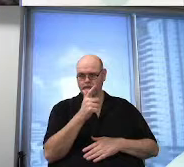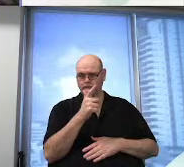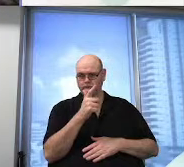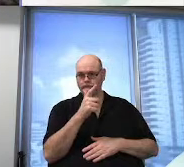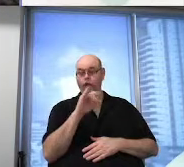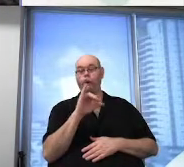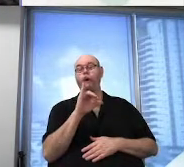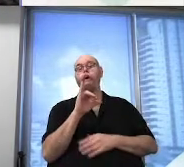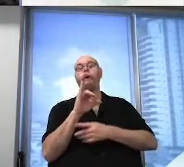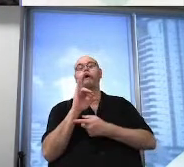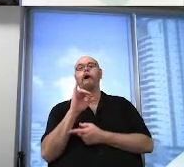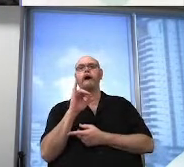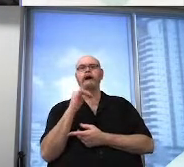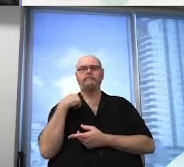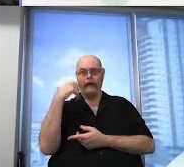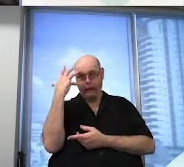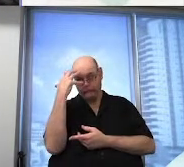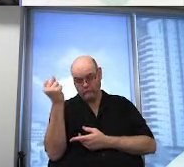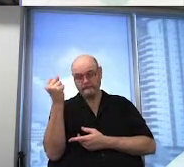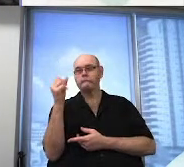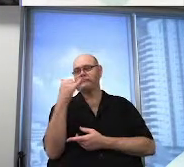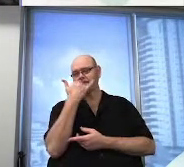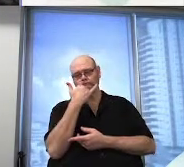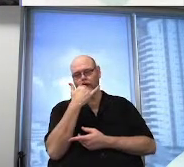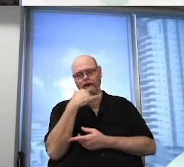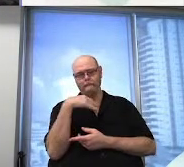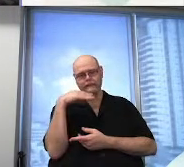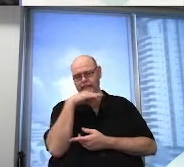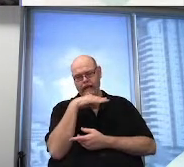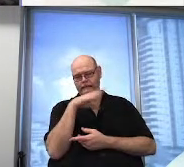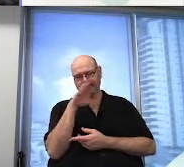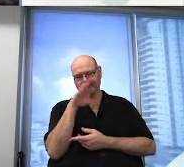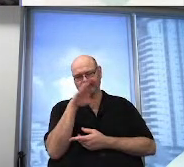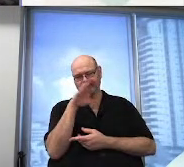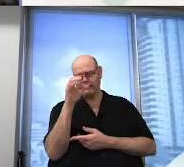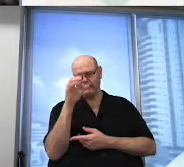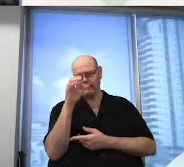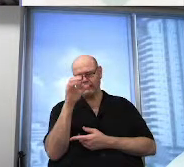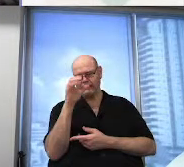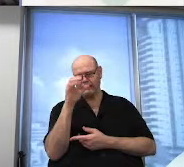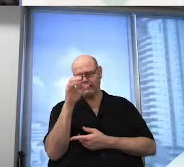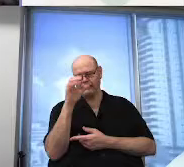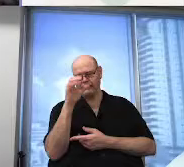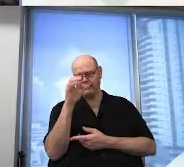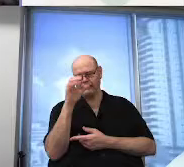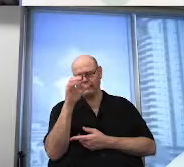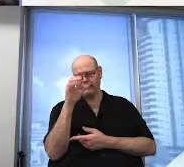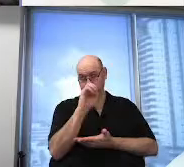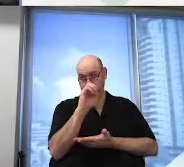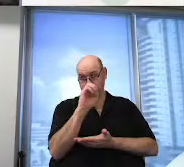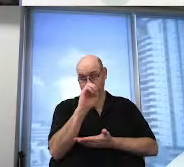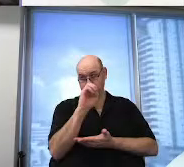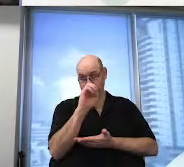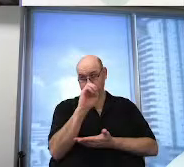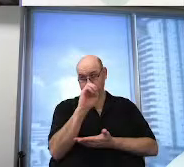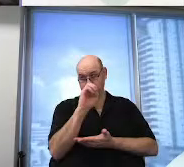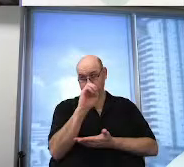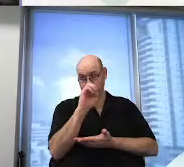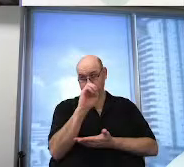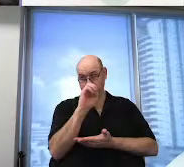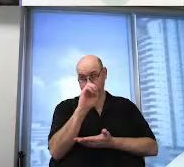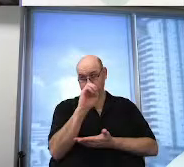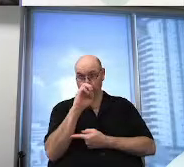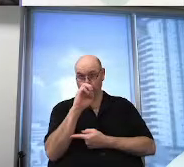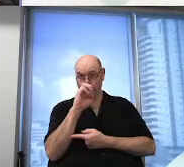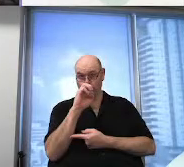panel, for instance. Well, I could tell you that I'm memorizing them, but that would be false. But I'm seeing Ms. Mercado make a note, and I'm seeing Mr.